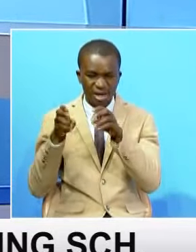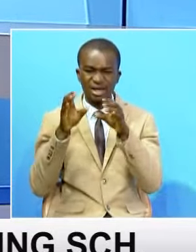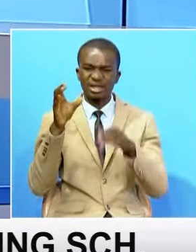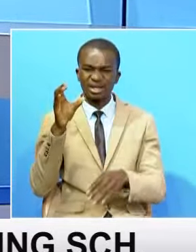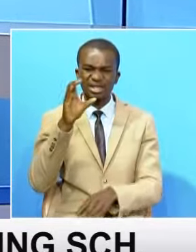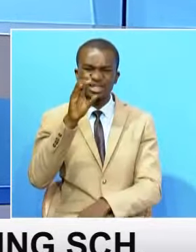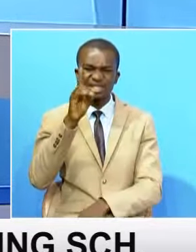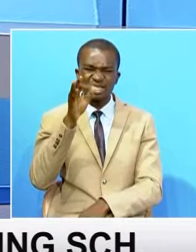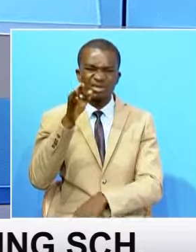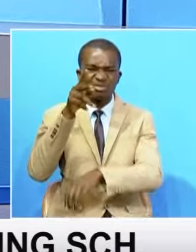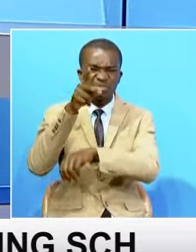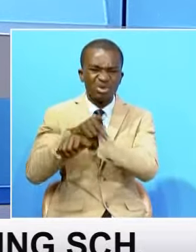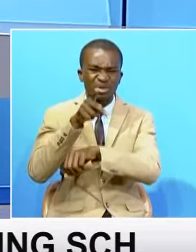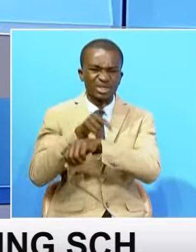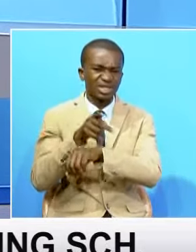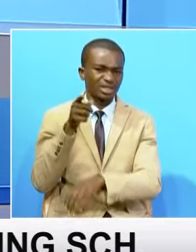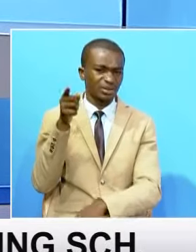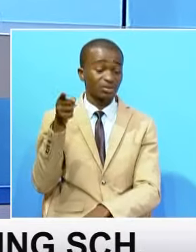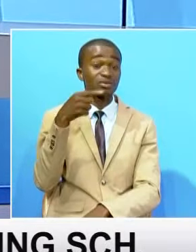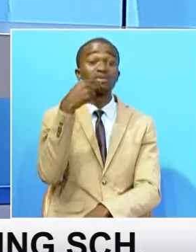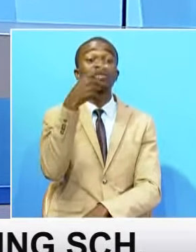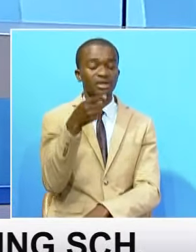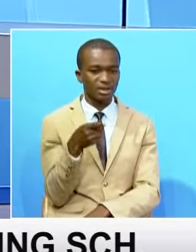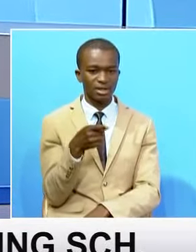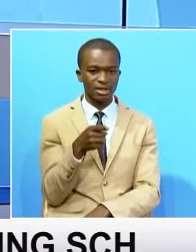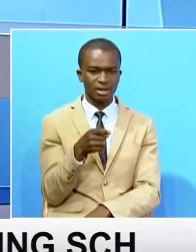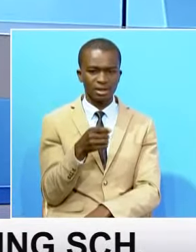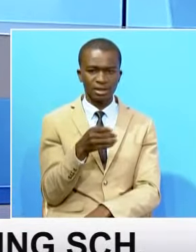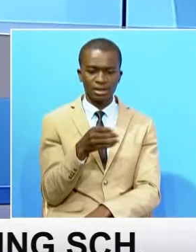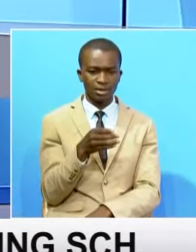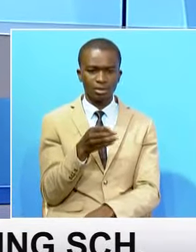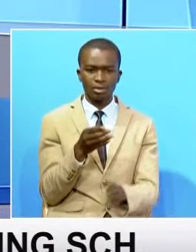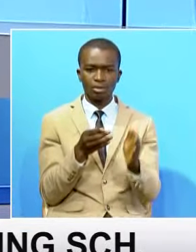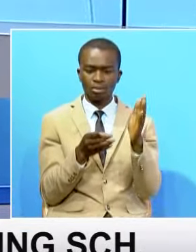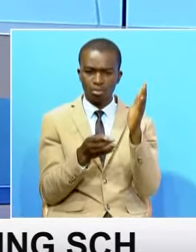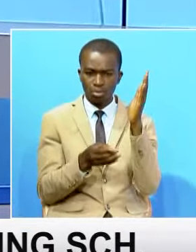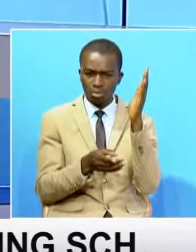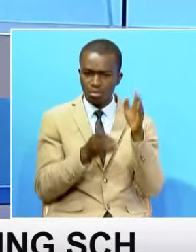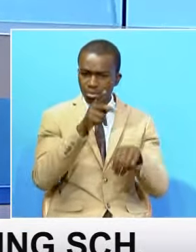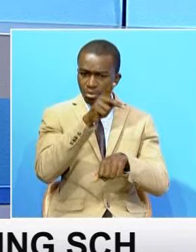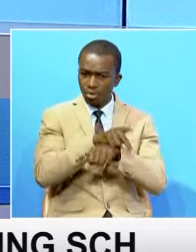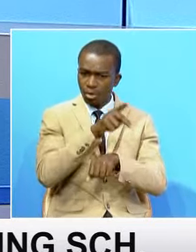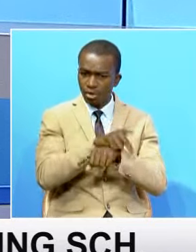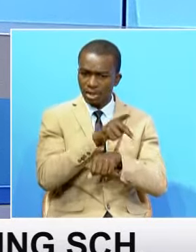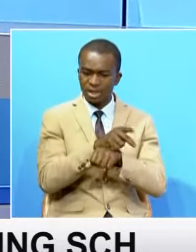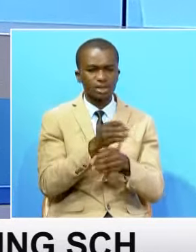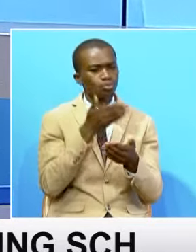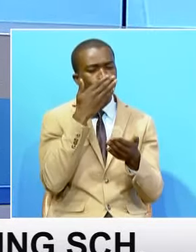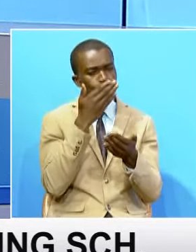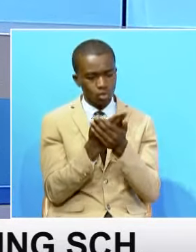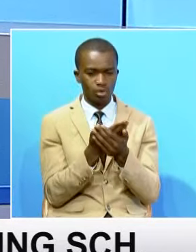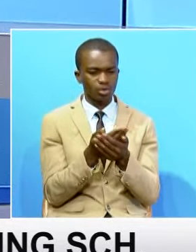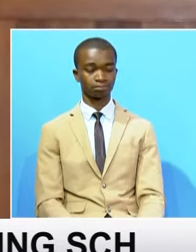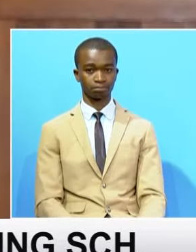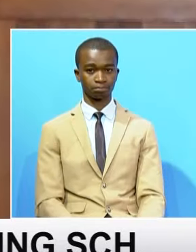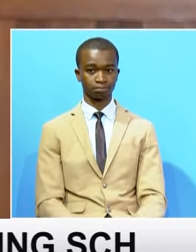CDF projects, Ms. Mwamba observed that the development has also contributed to some parents resorting to marrying off their girl